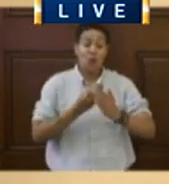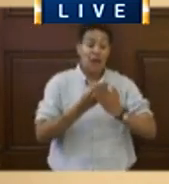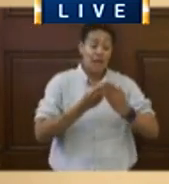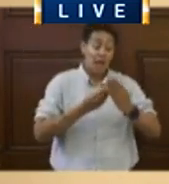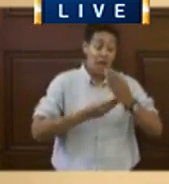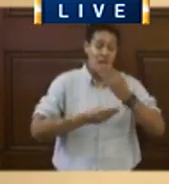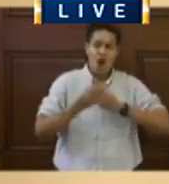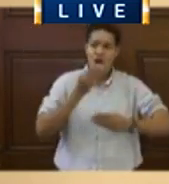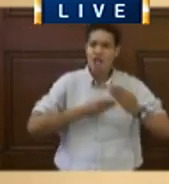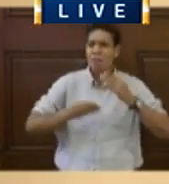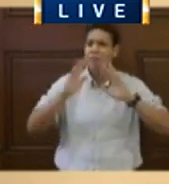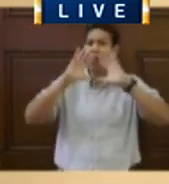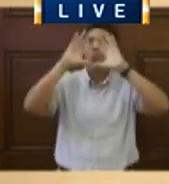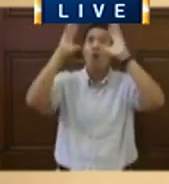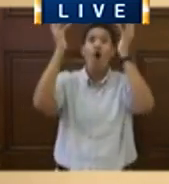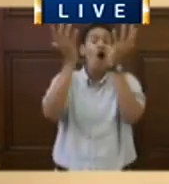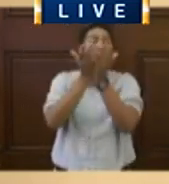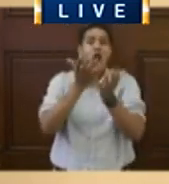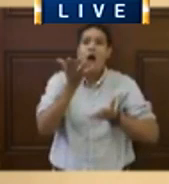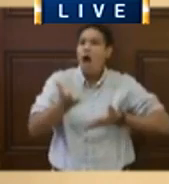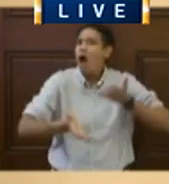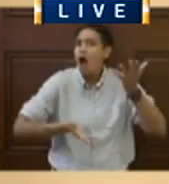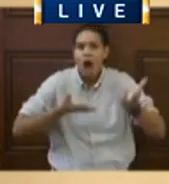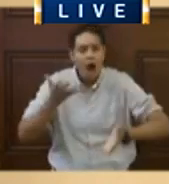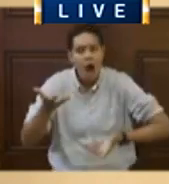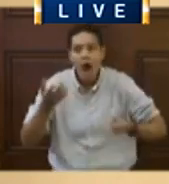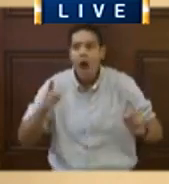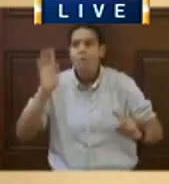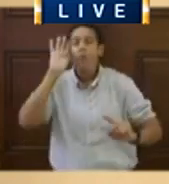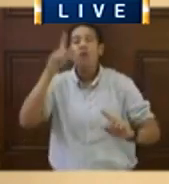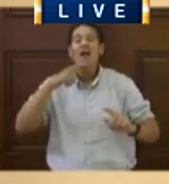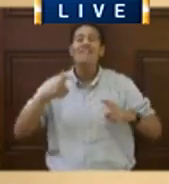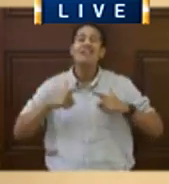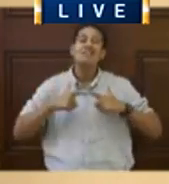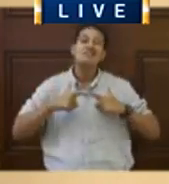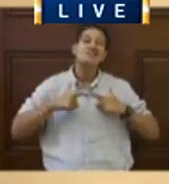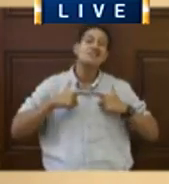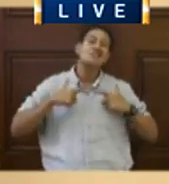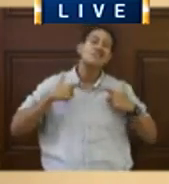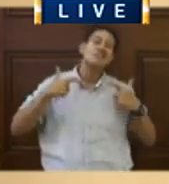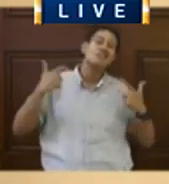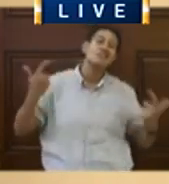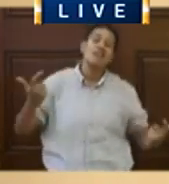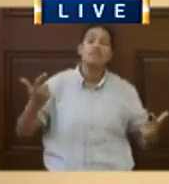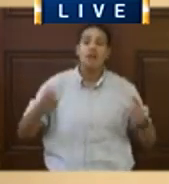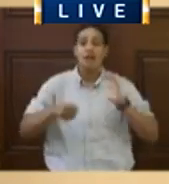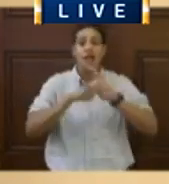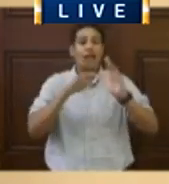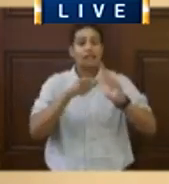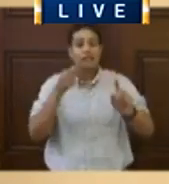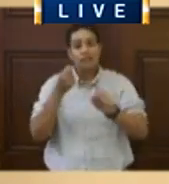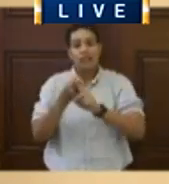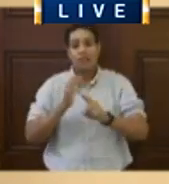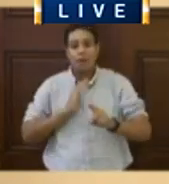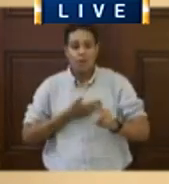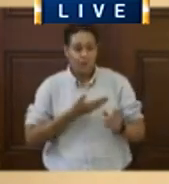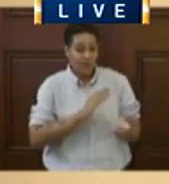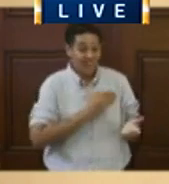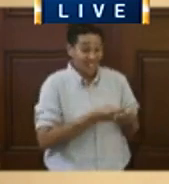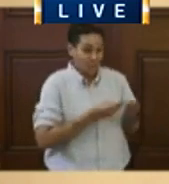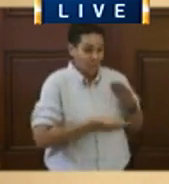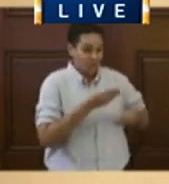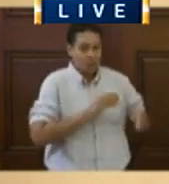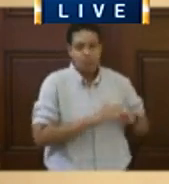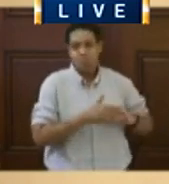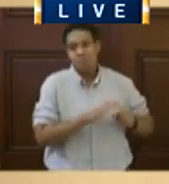global economy, and this is going to have a significant negative impact on our domestic economy. And I